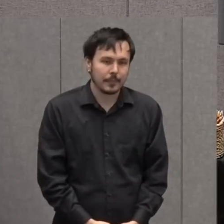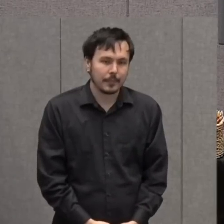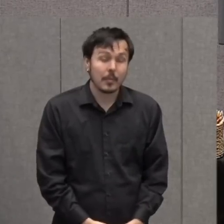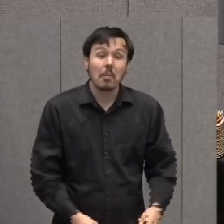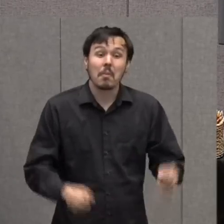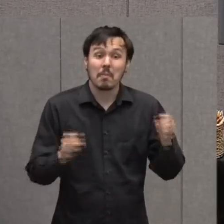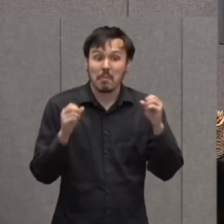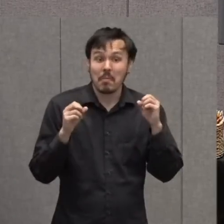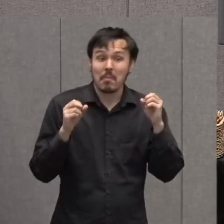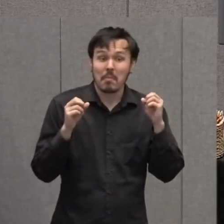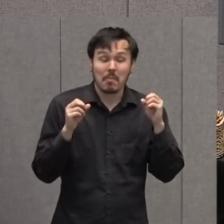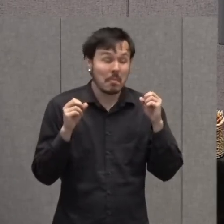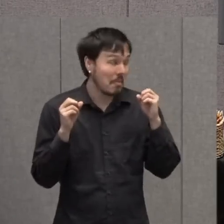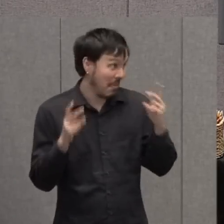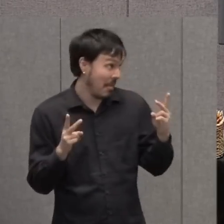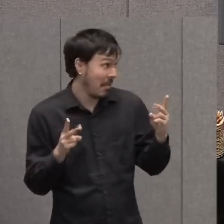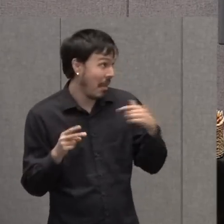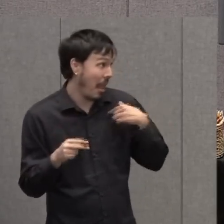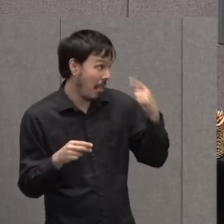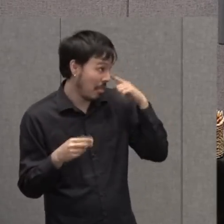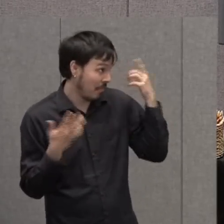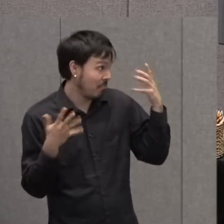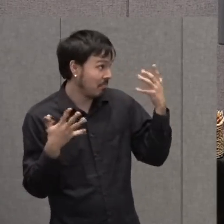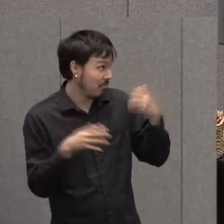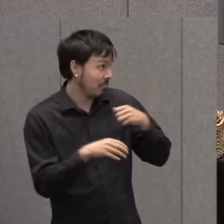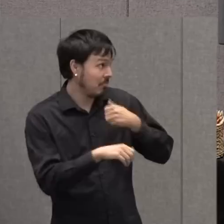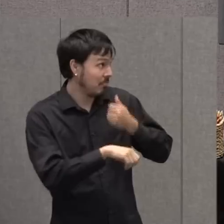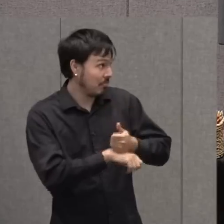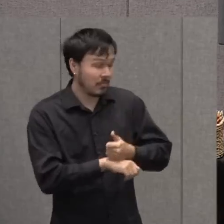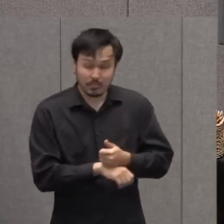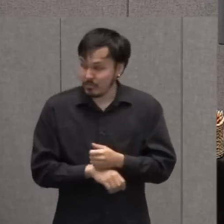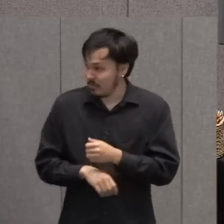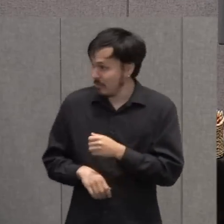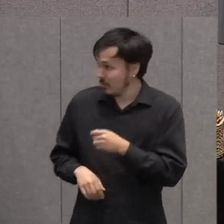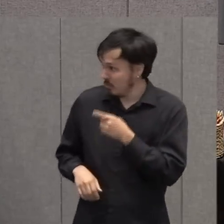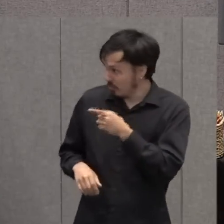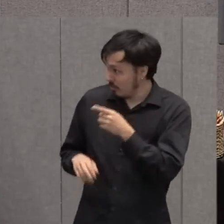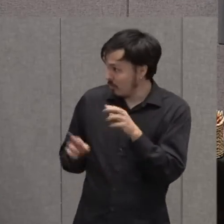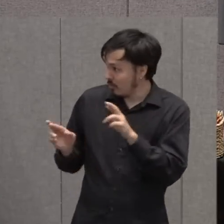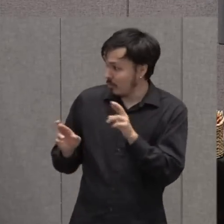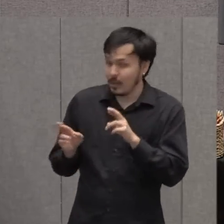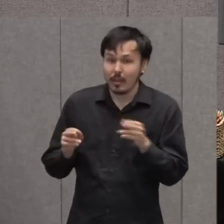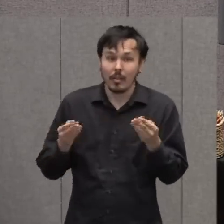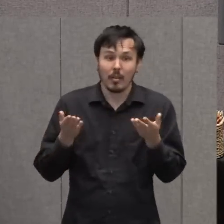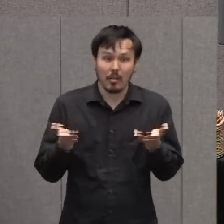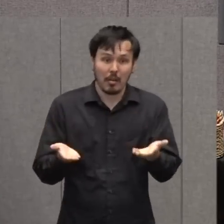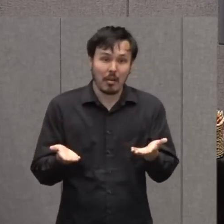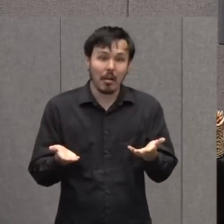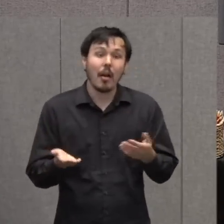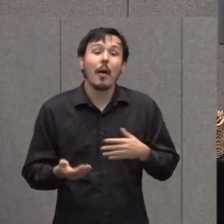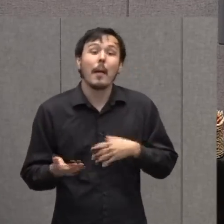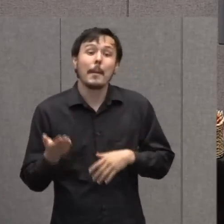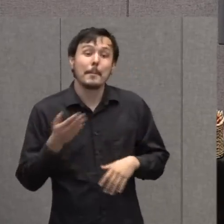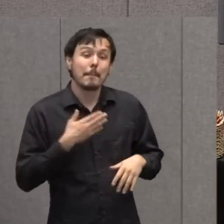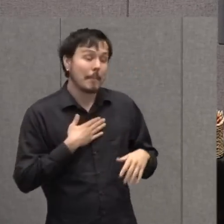Okay, I think I have my biggest number. How about you, Miss Mays? I do too. Let's see. Oh, I have the number